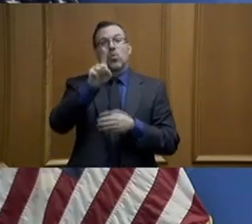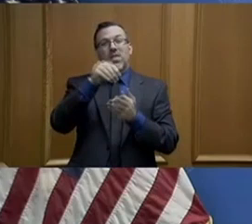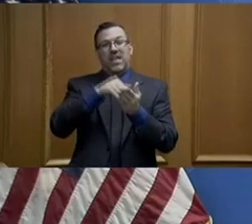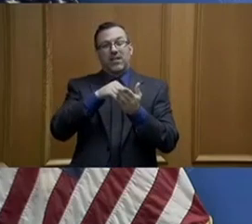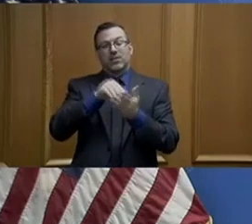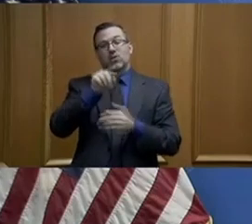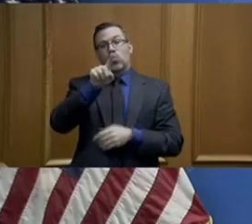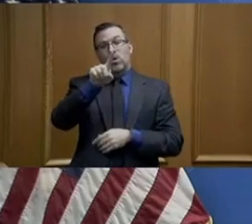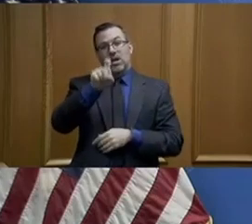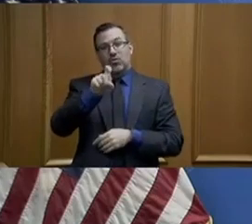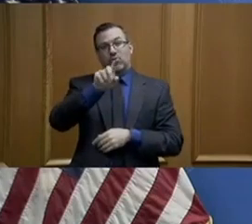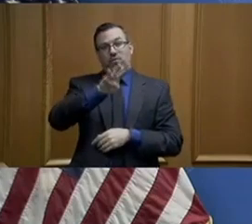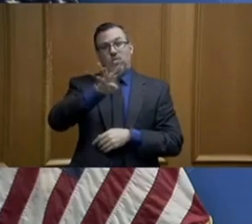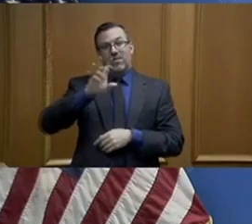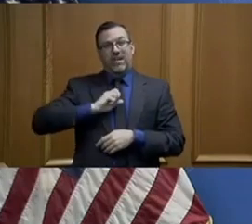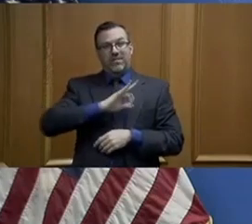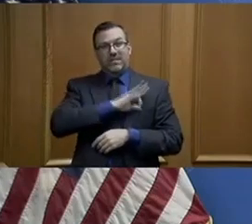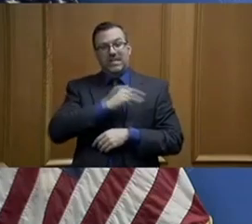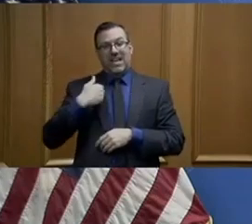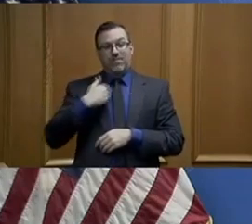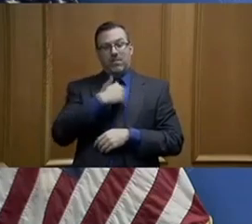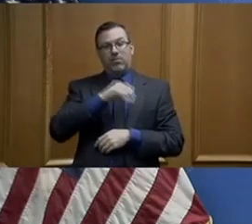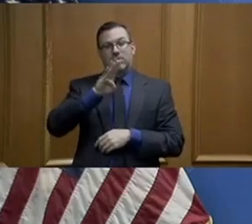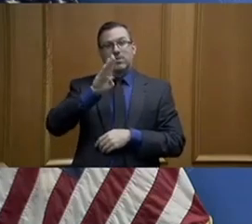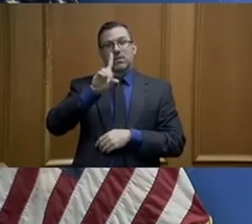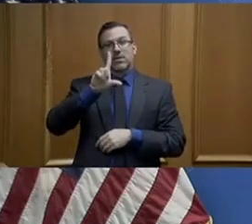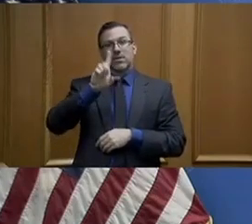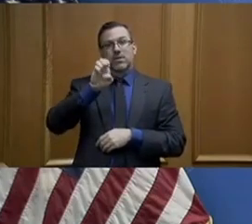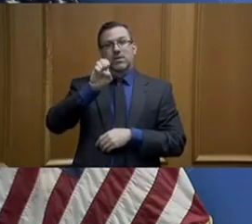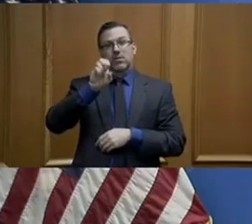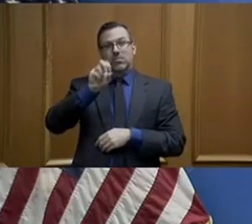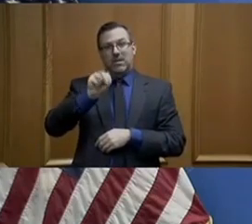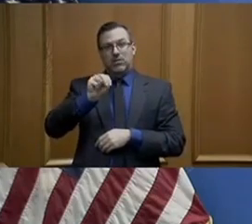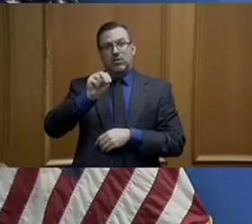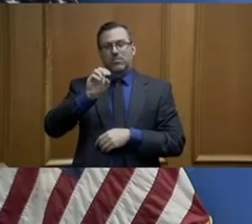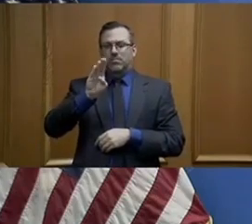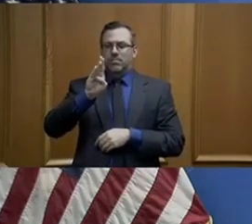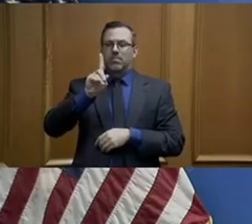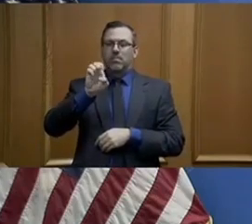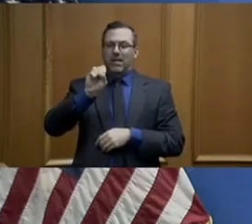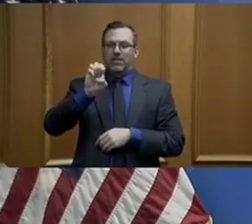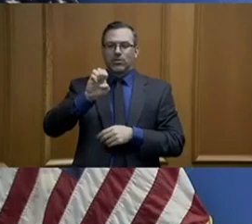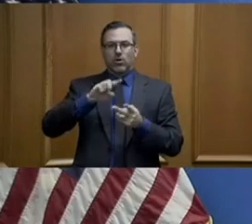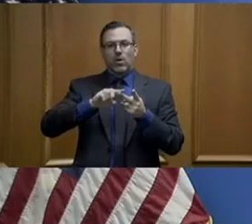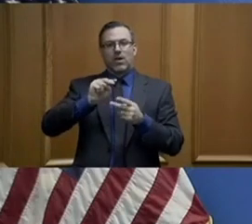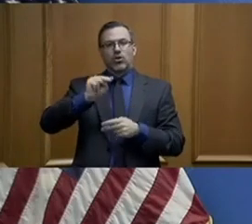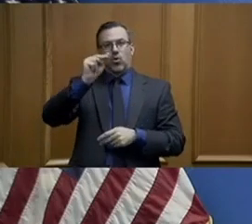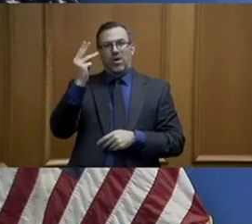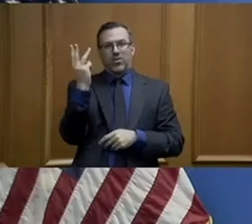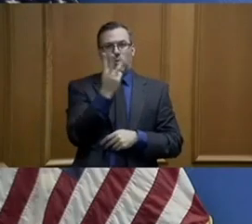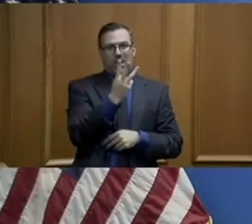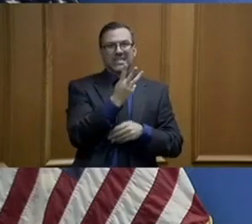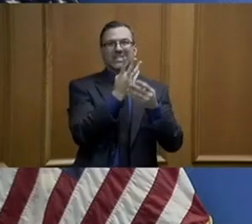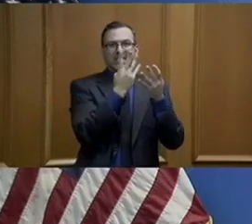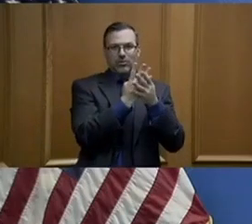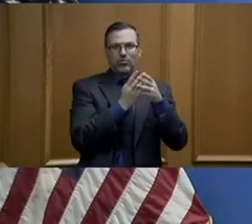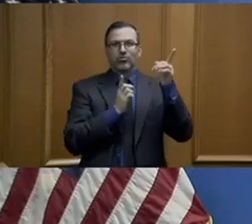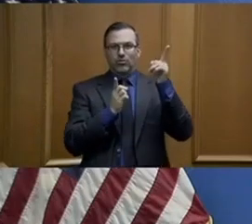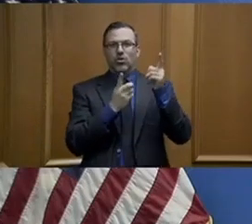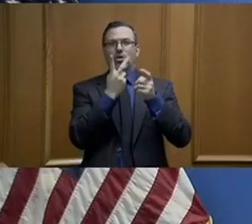1,145 staff members at Bledsoe Correctional and Northwest Correctional were tested on Friday through our National Guard